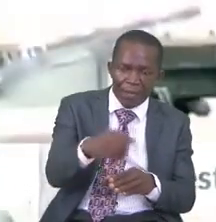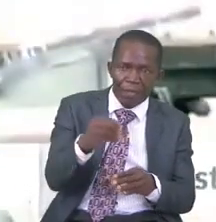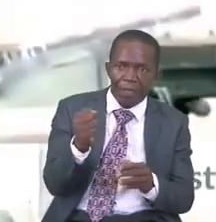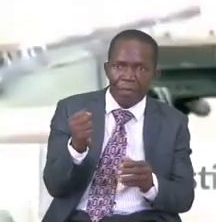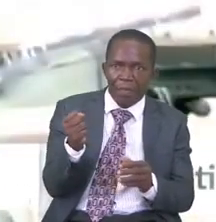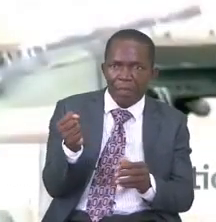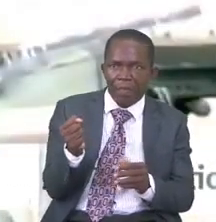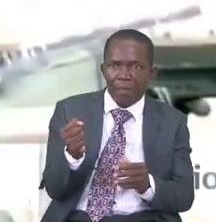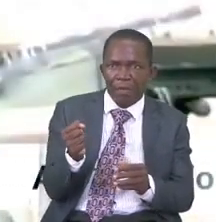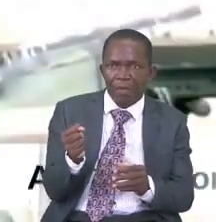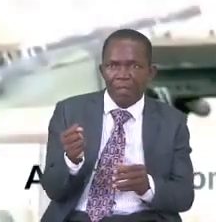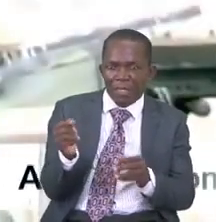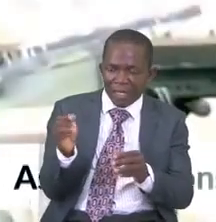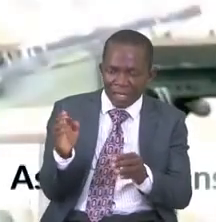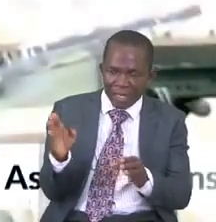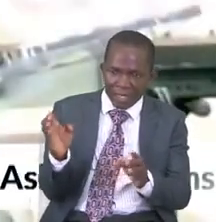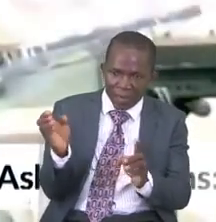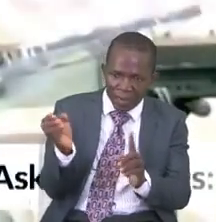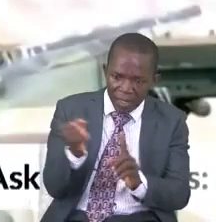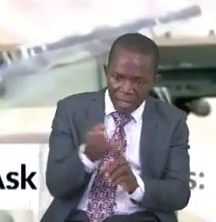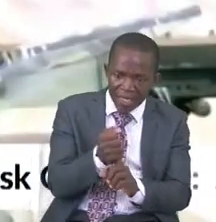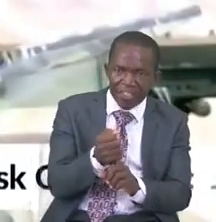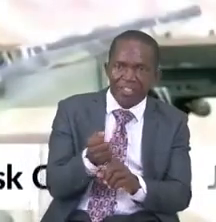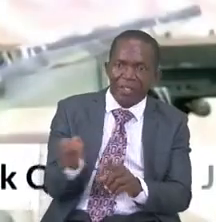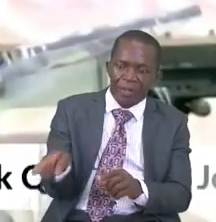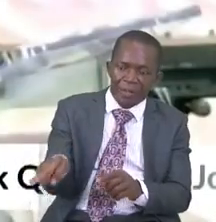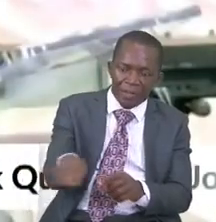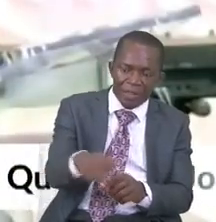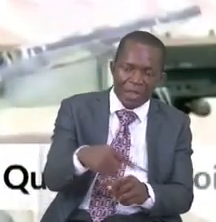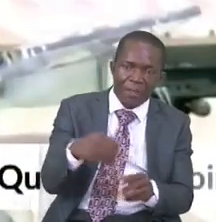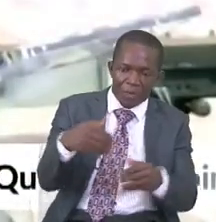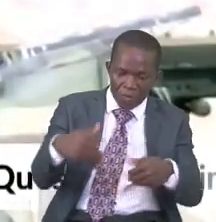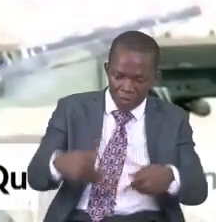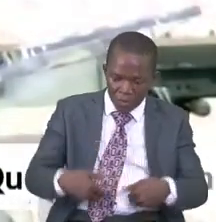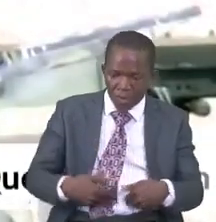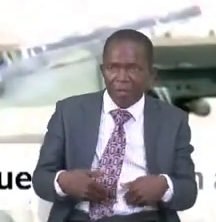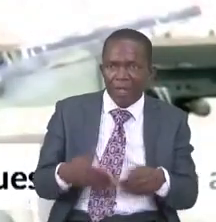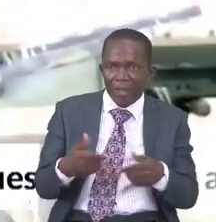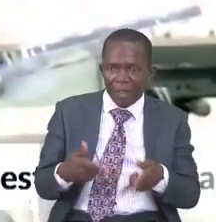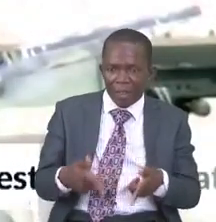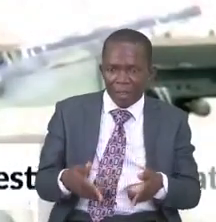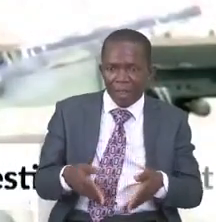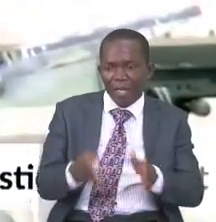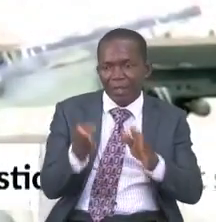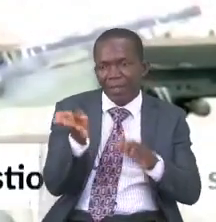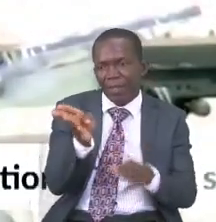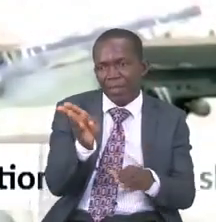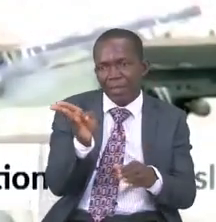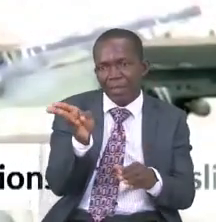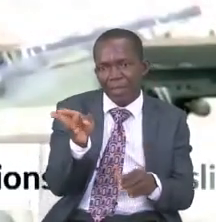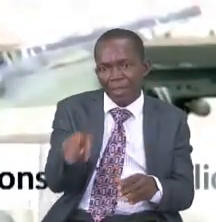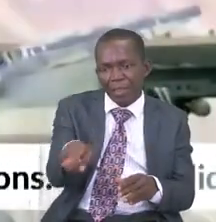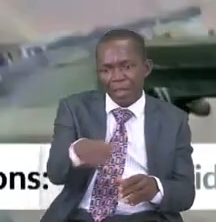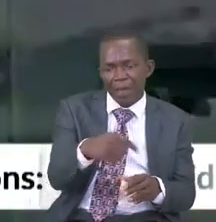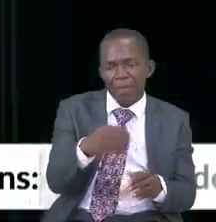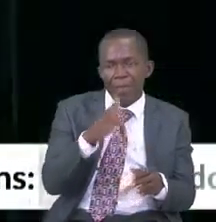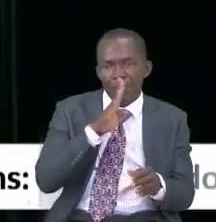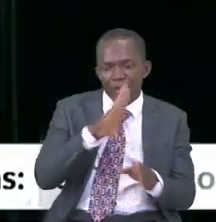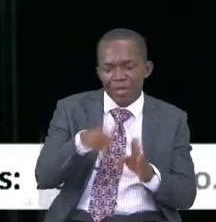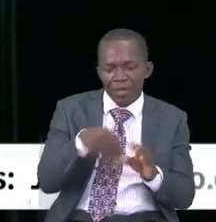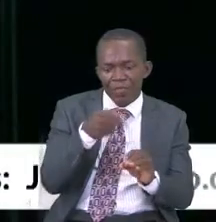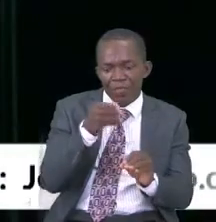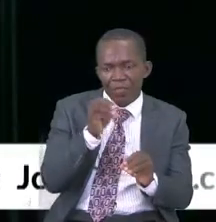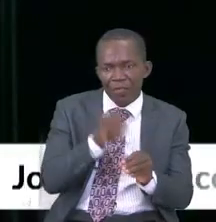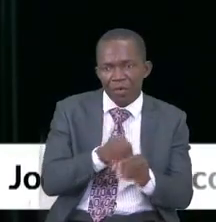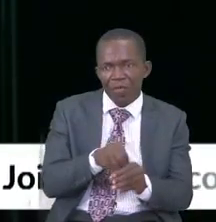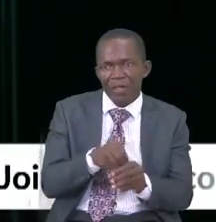the children's church. Let them get involved in activities. Sometimes we say, well, we know, I got to wait until he dots all the I's and he